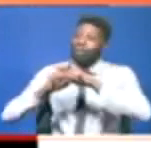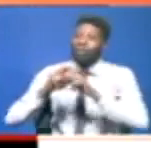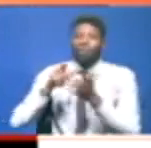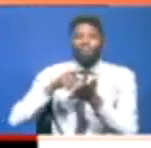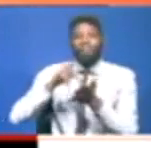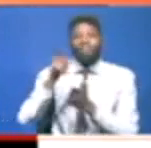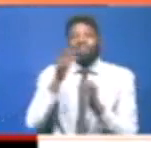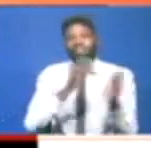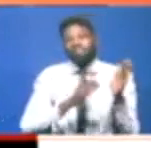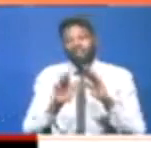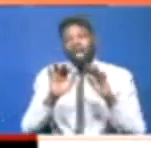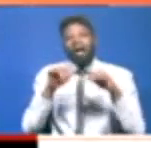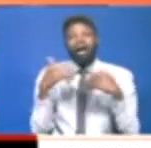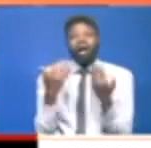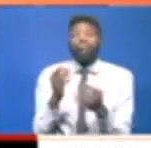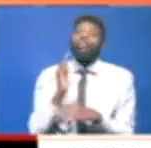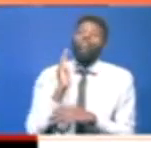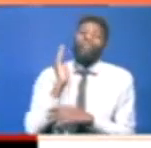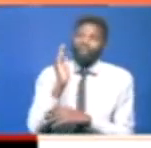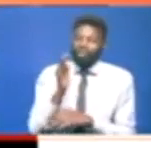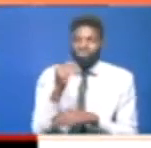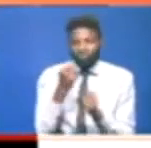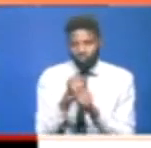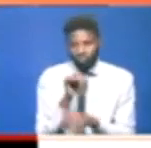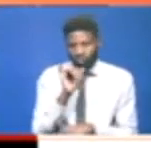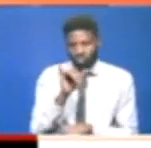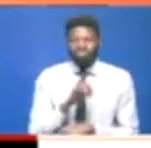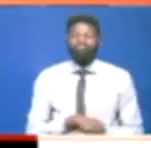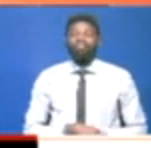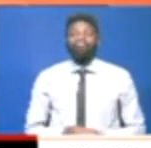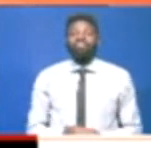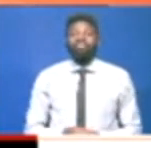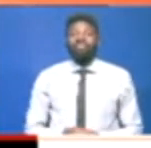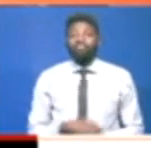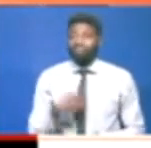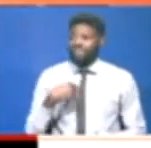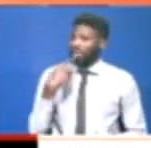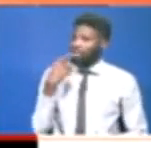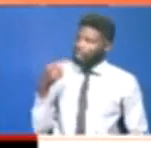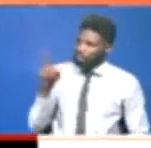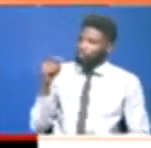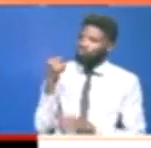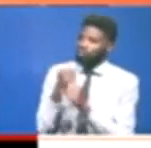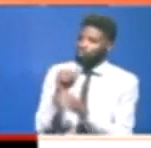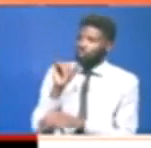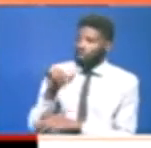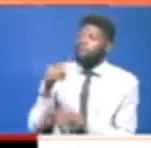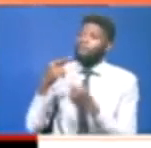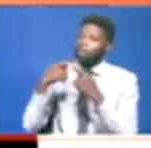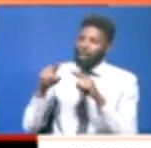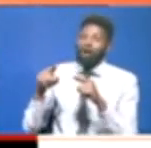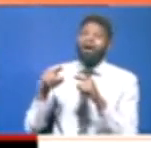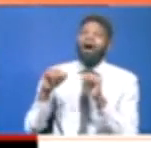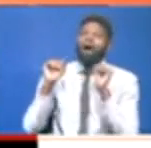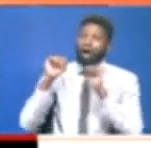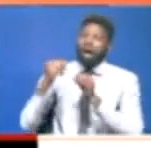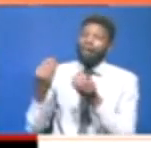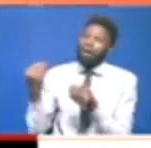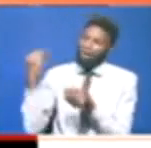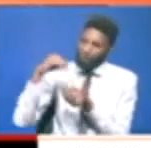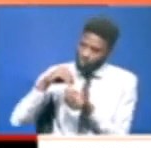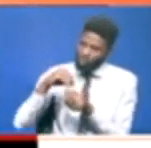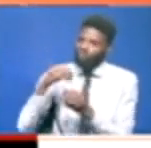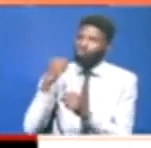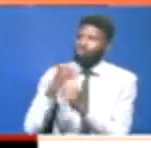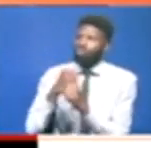have not been done on time. Mm-hmm. Yeah, so that's I can say they have done that, but they can still do more, mm-hmm. especially with regard